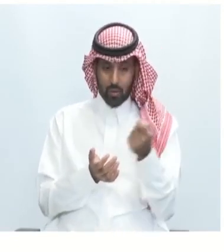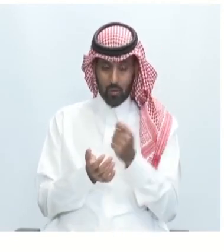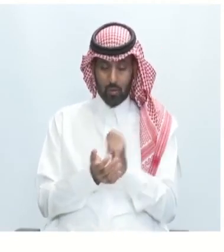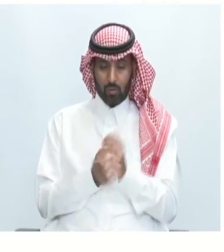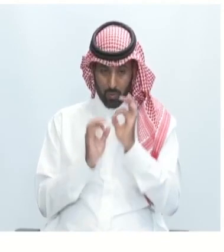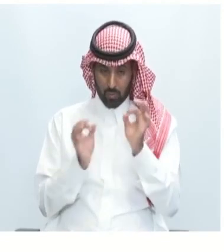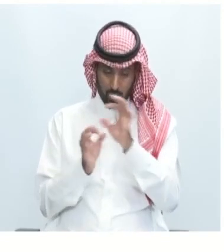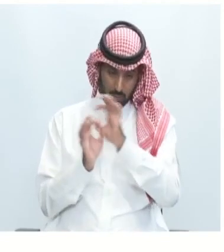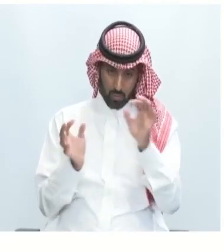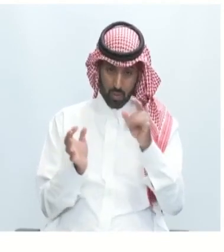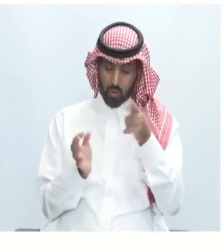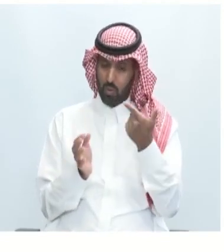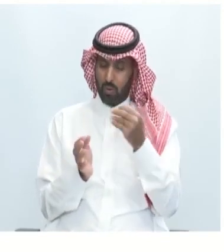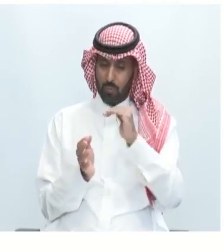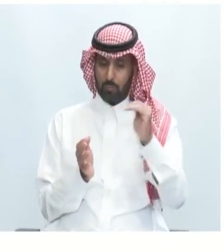full passive sentence?